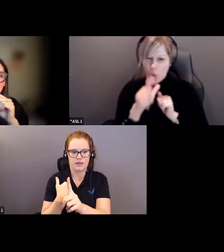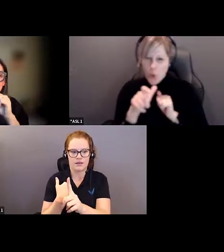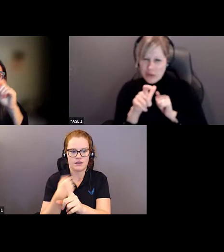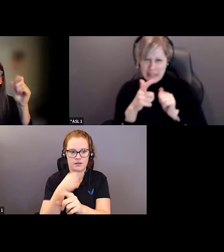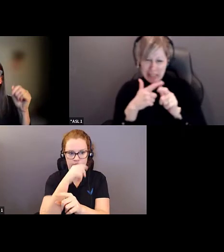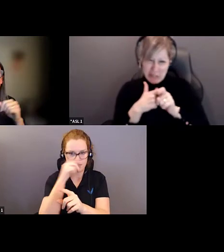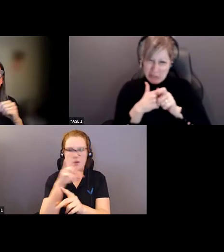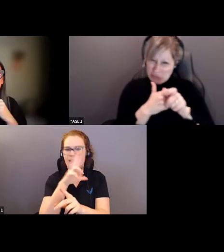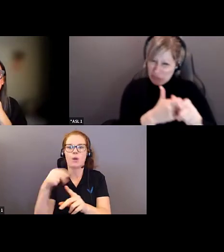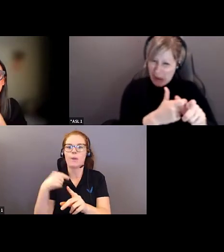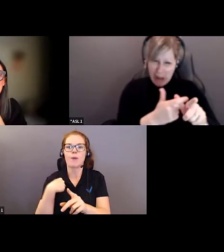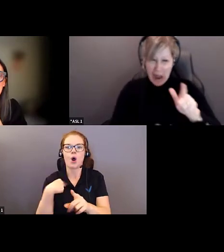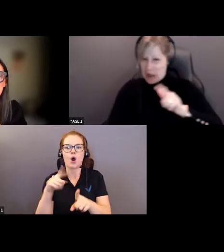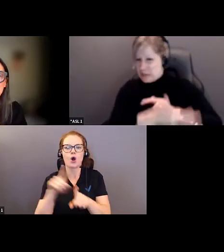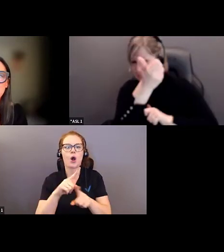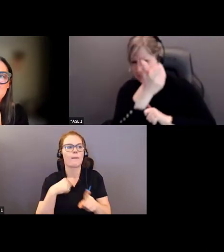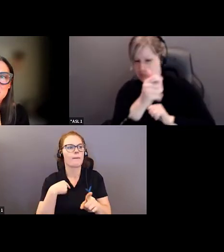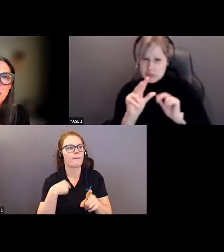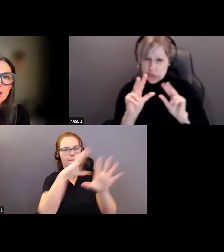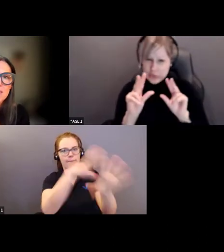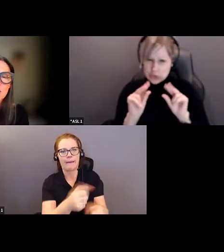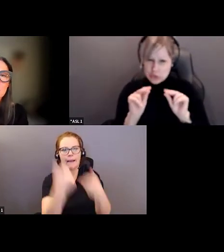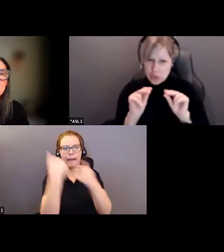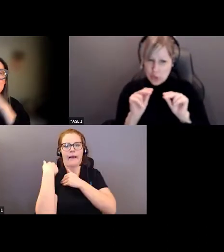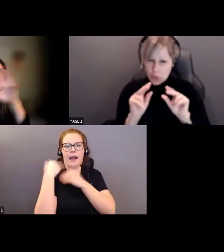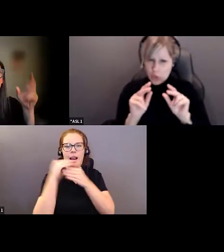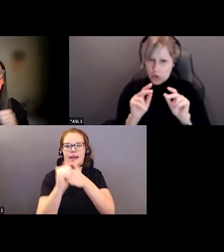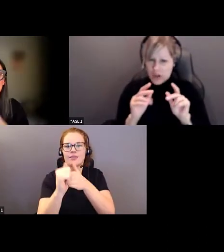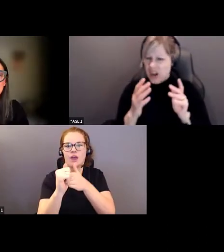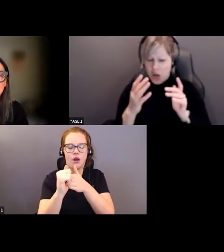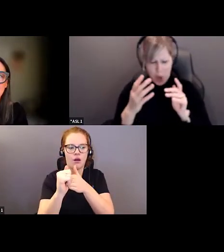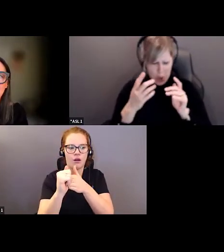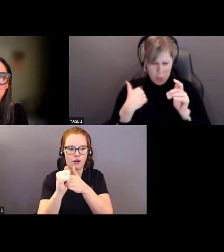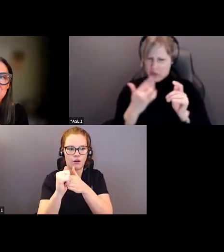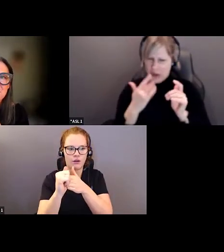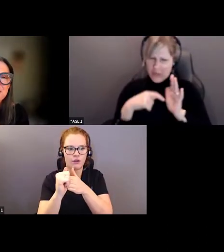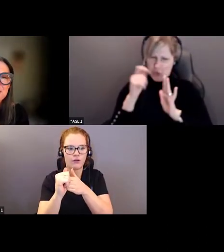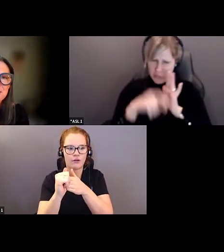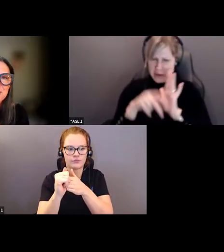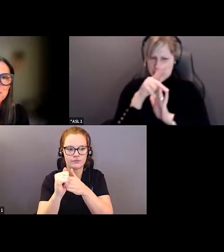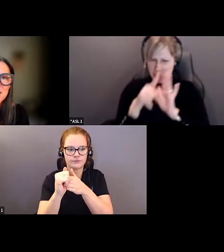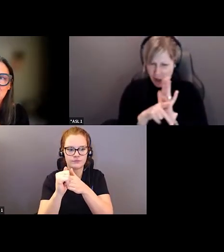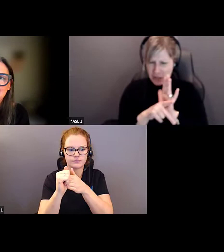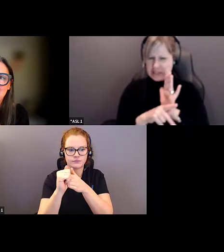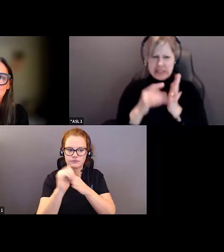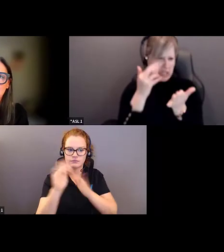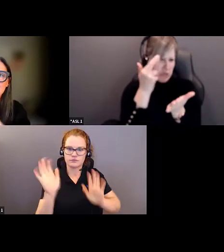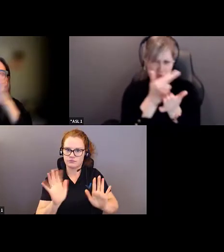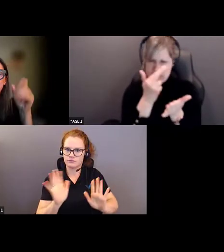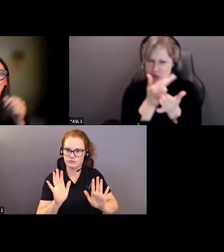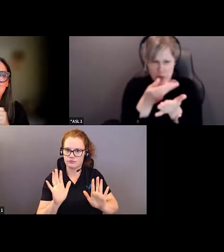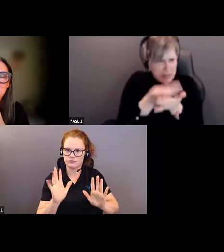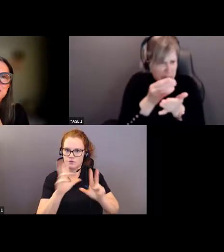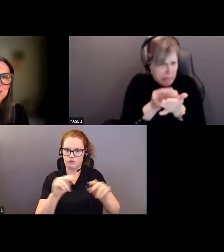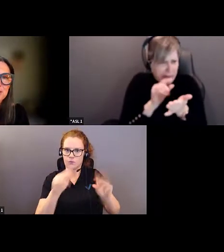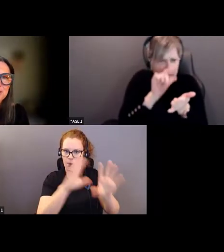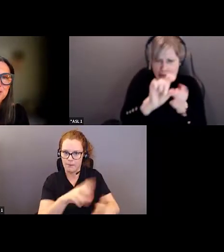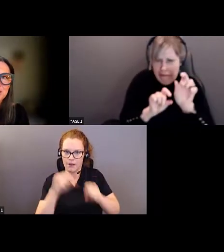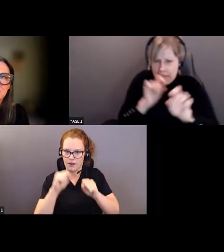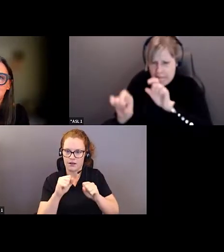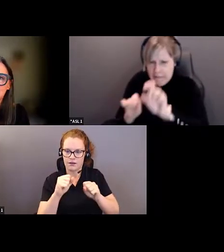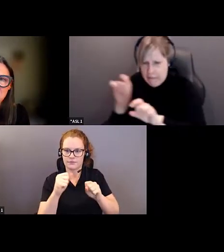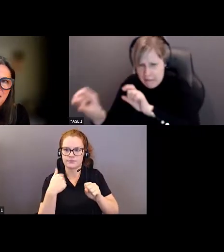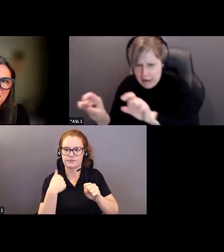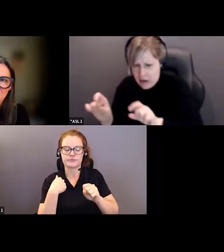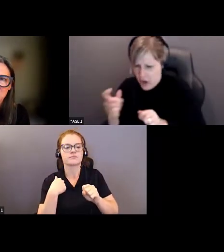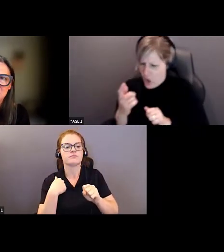this issue. We're here to write the policy. We're here to take over and decide how resources should be allocated. We're here to decide what the solution should